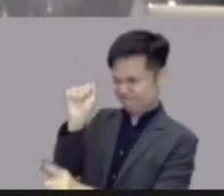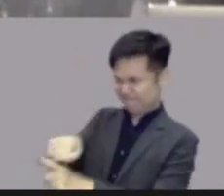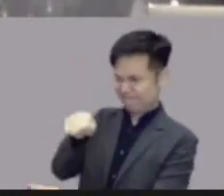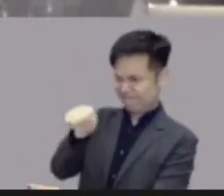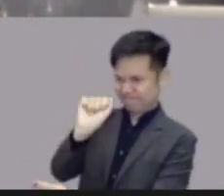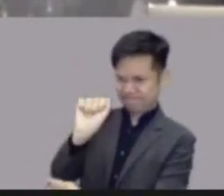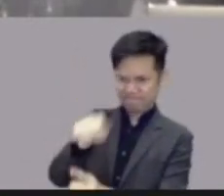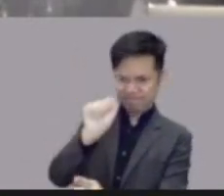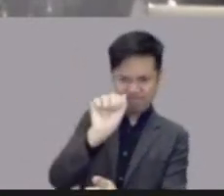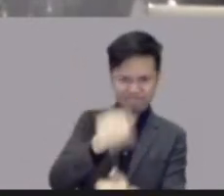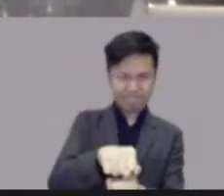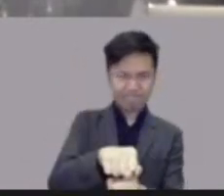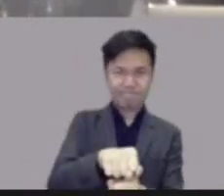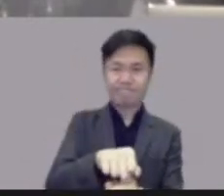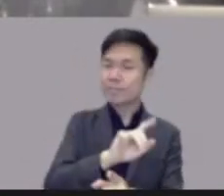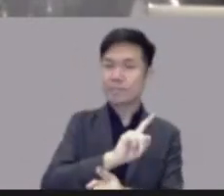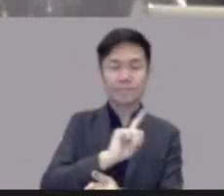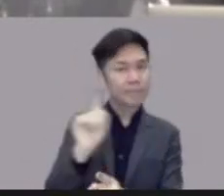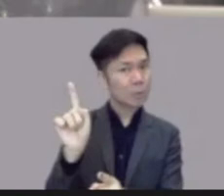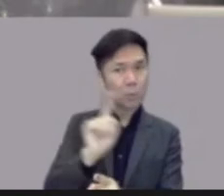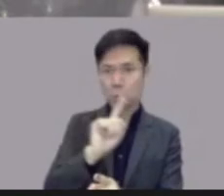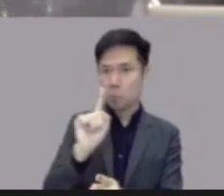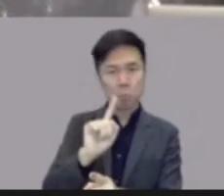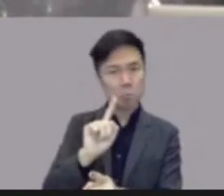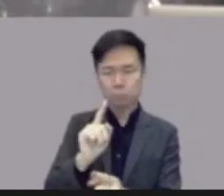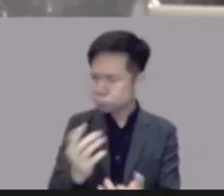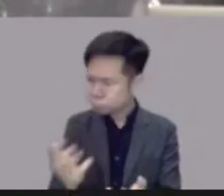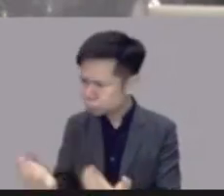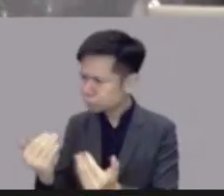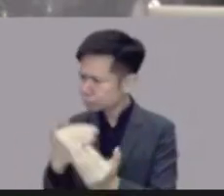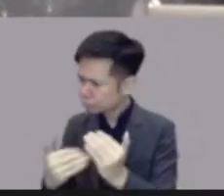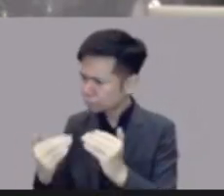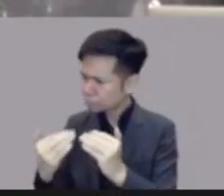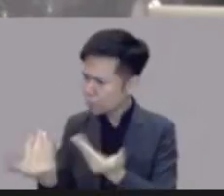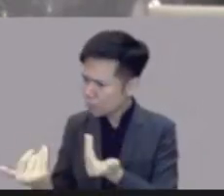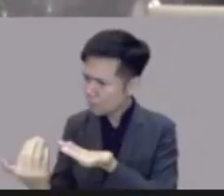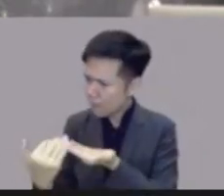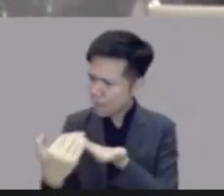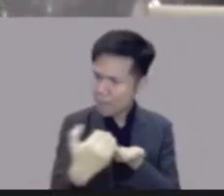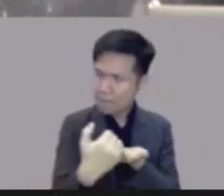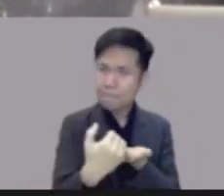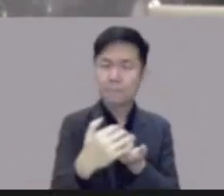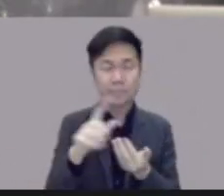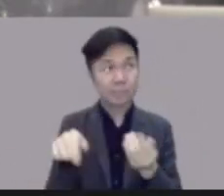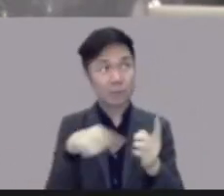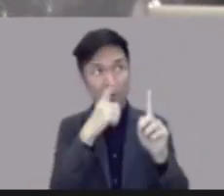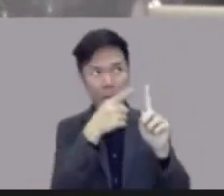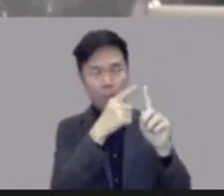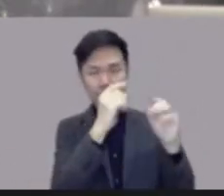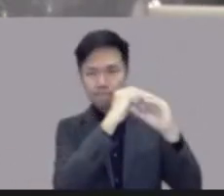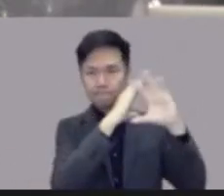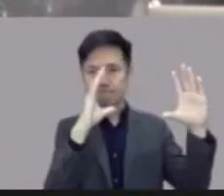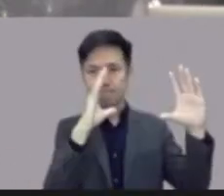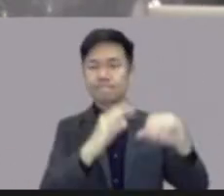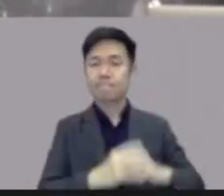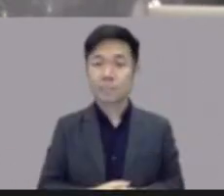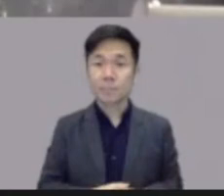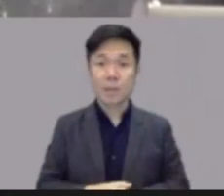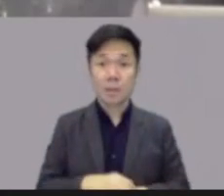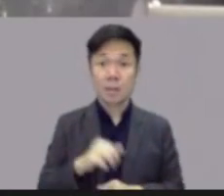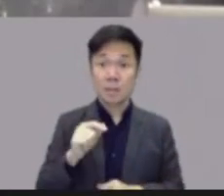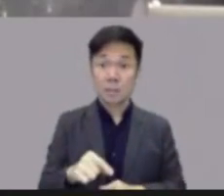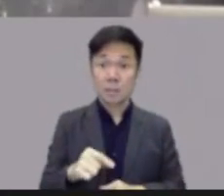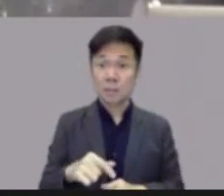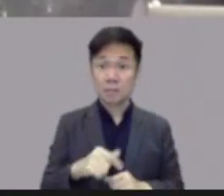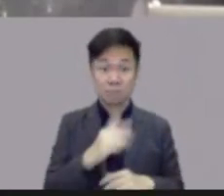chance rather than those rooted in corporate green wash many of the environmental crisis are trans boundary in